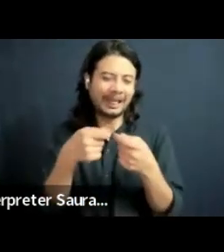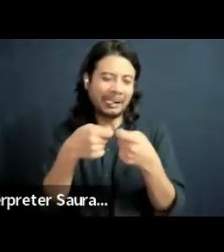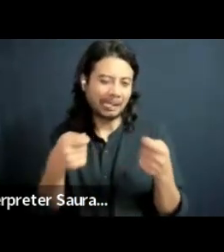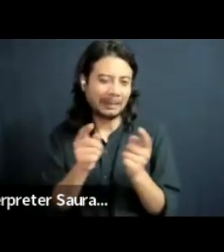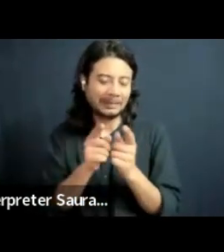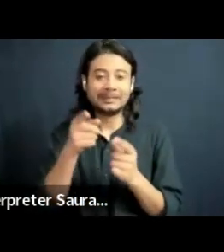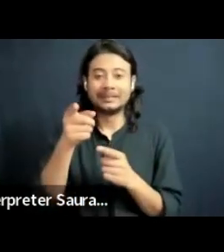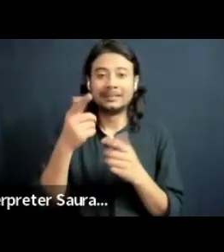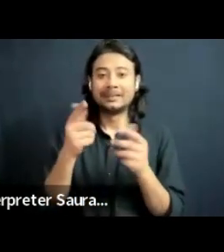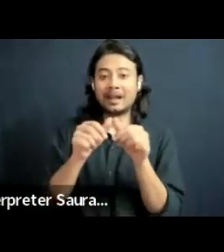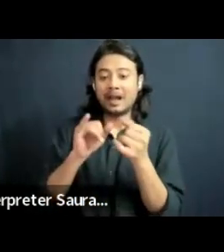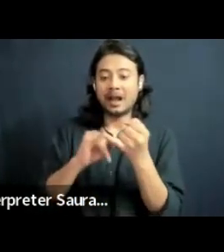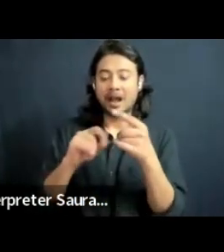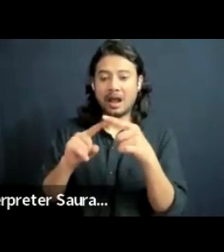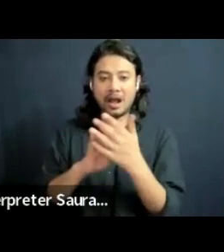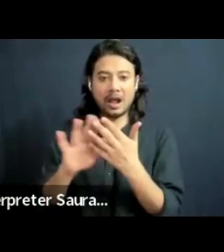trustee of